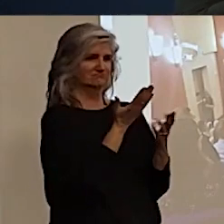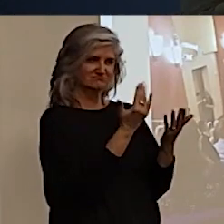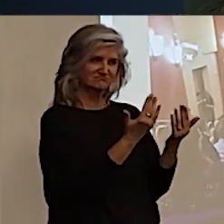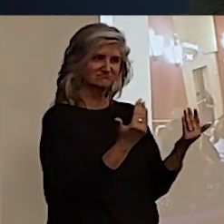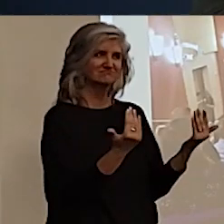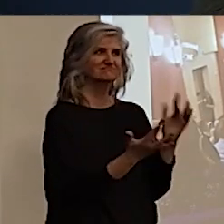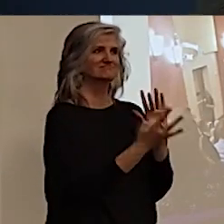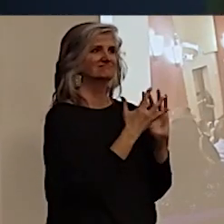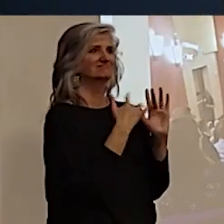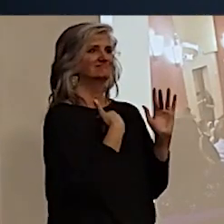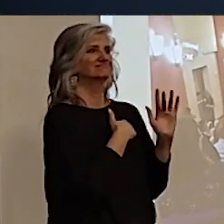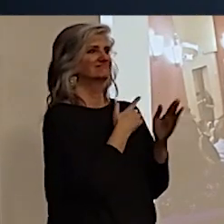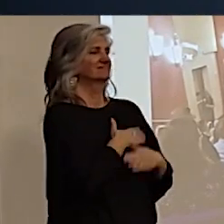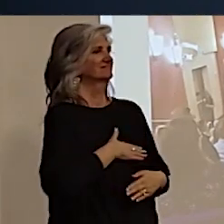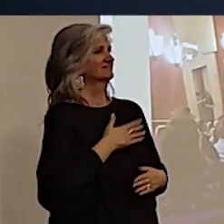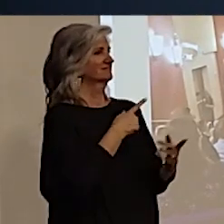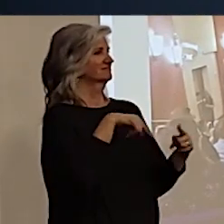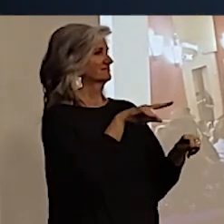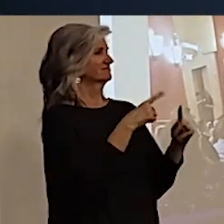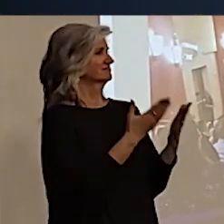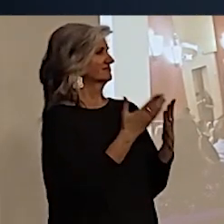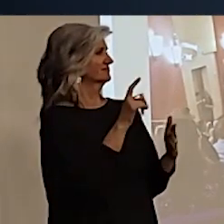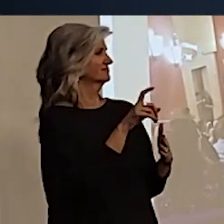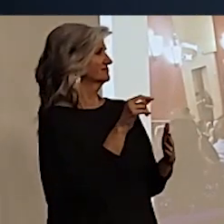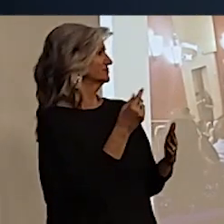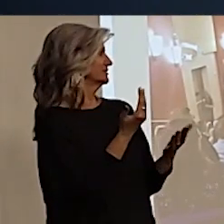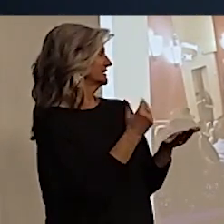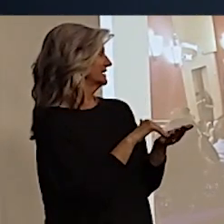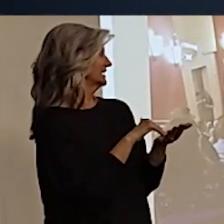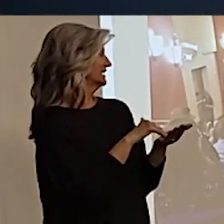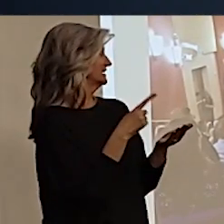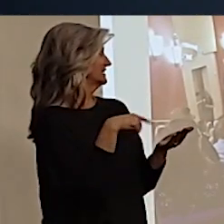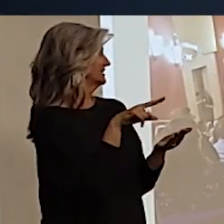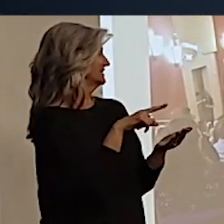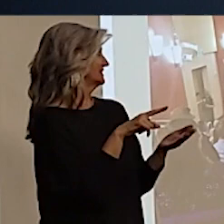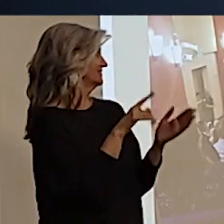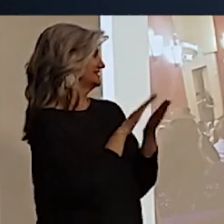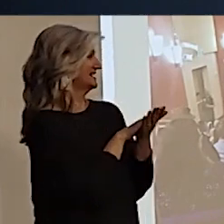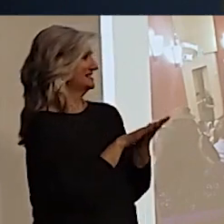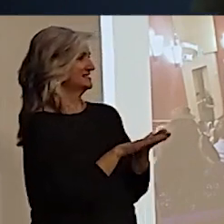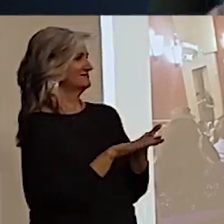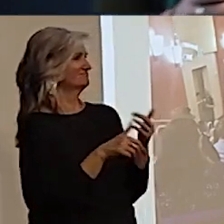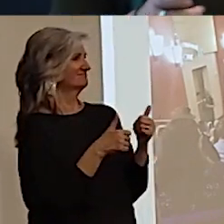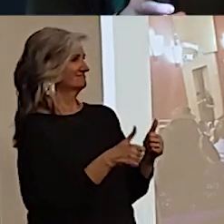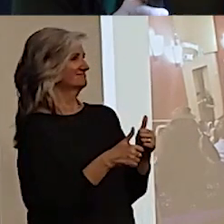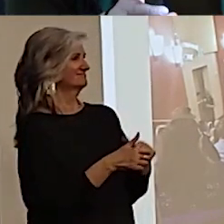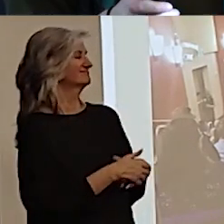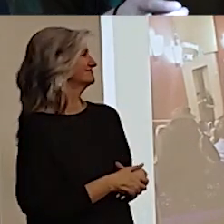We appreciate you. And we might have to do this again, guys. This was a blast.